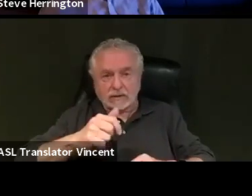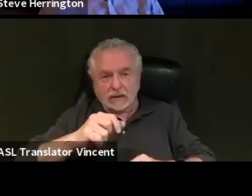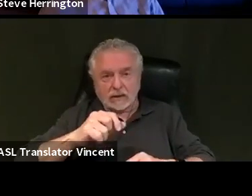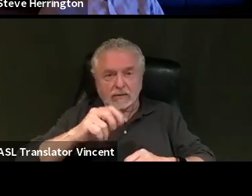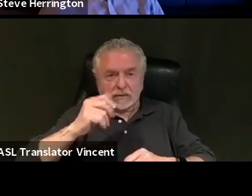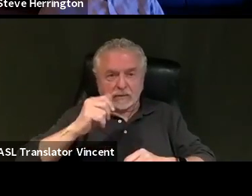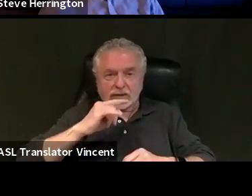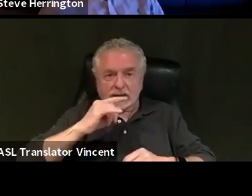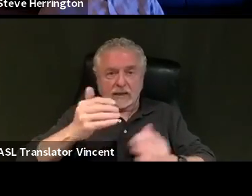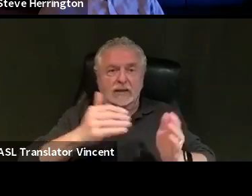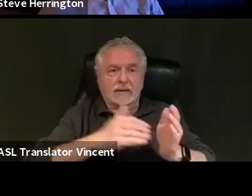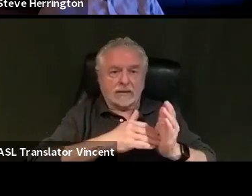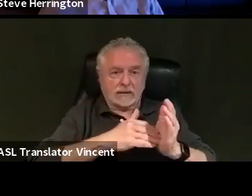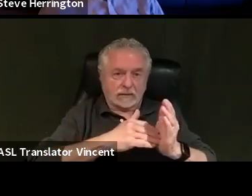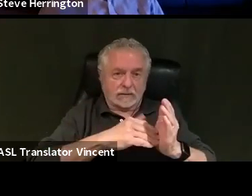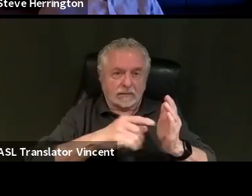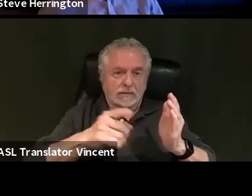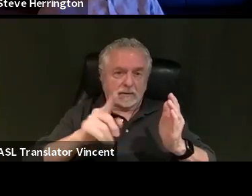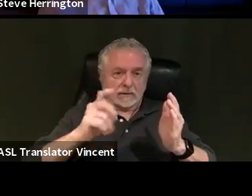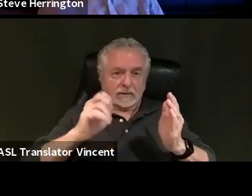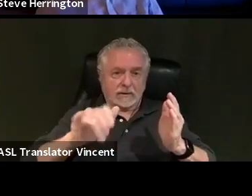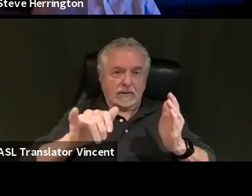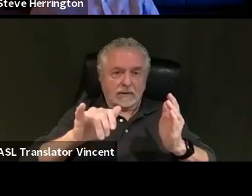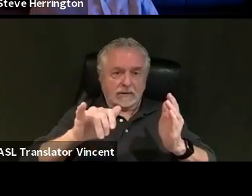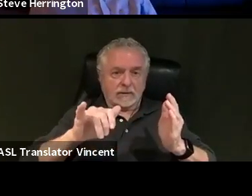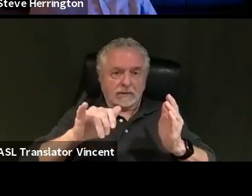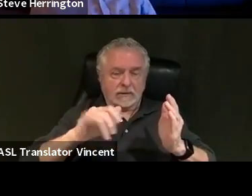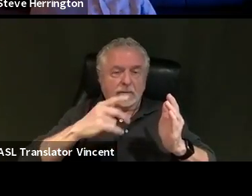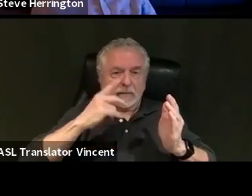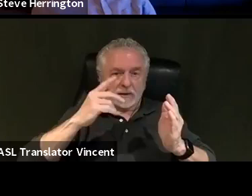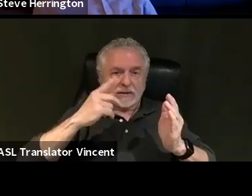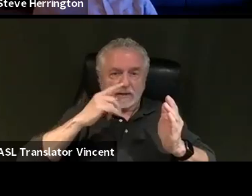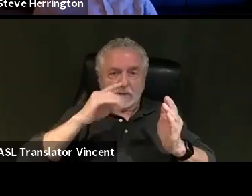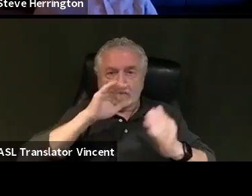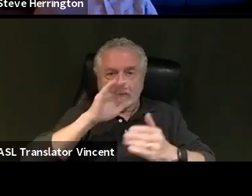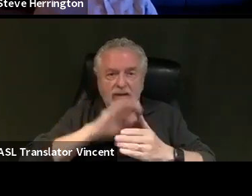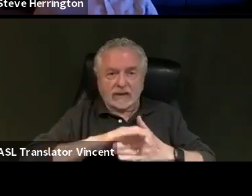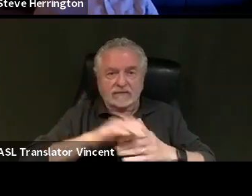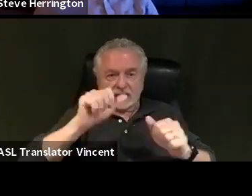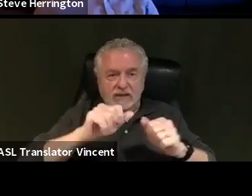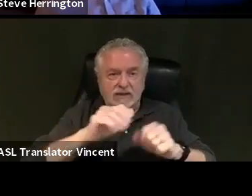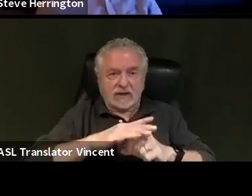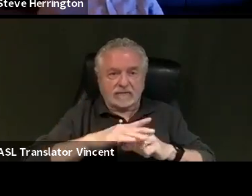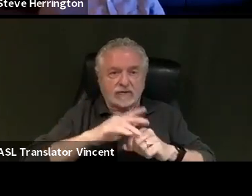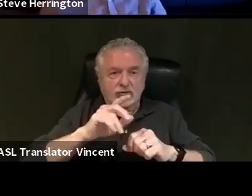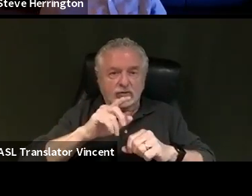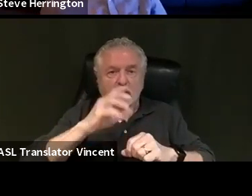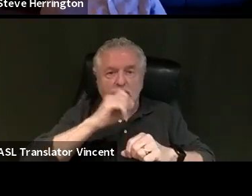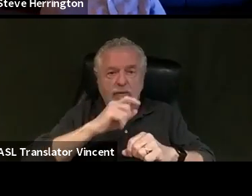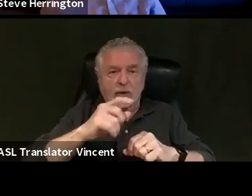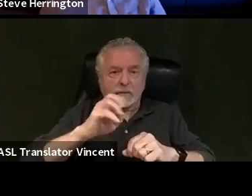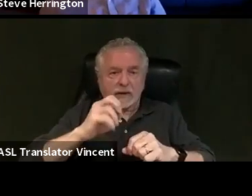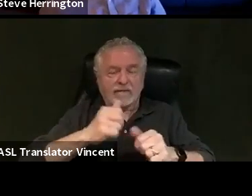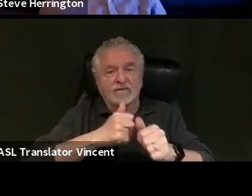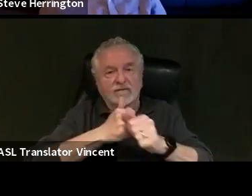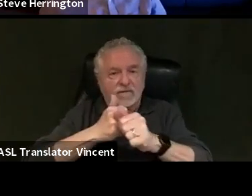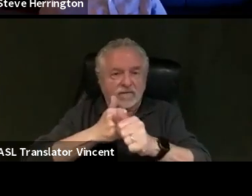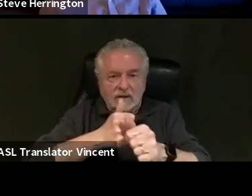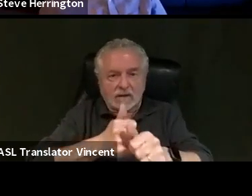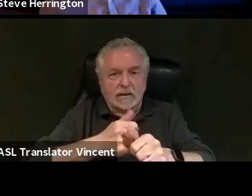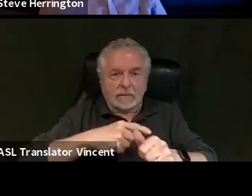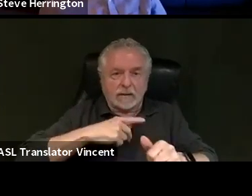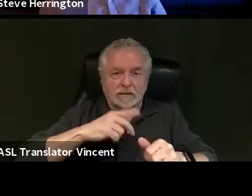remember, the kids, again, they presumably the parents and the kids believe in science enough, so you would assume that they were going to be following public